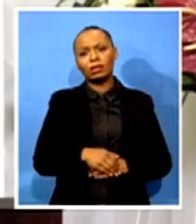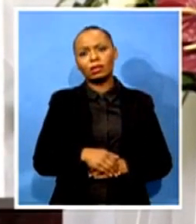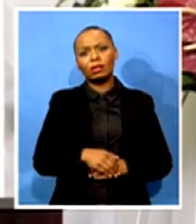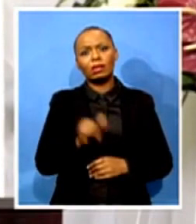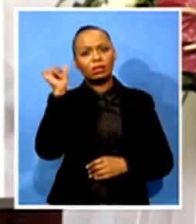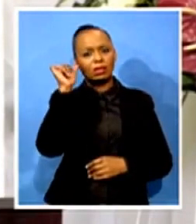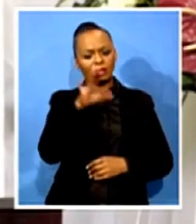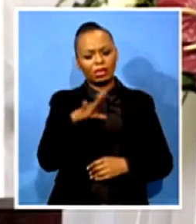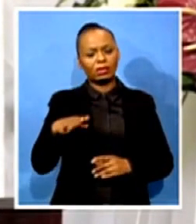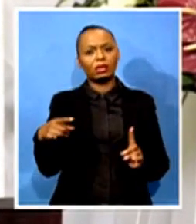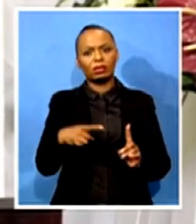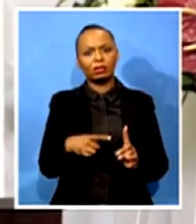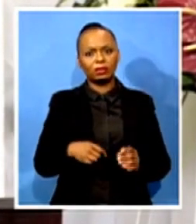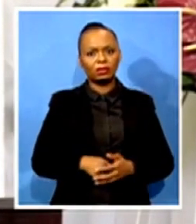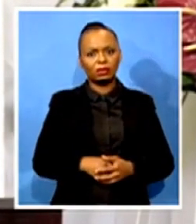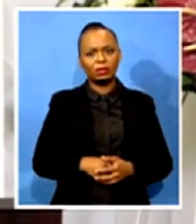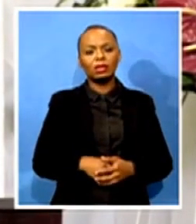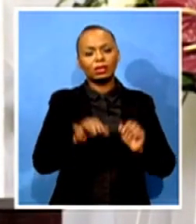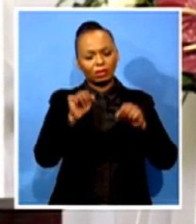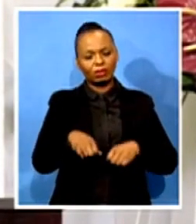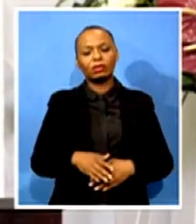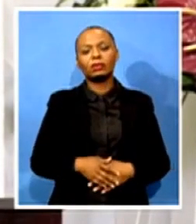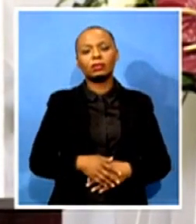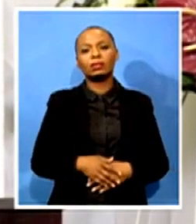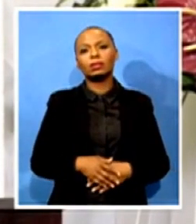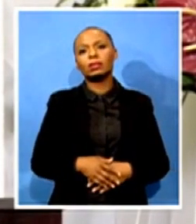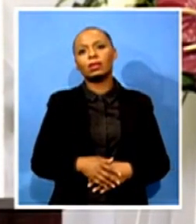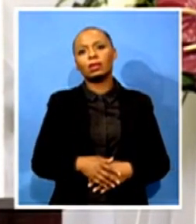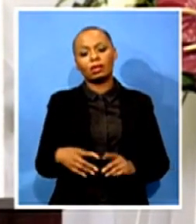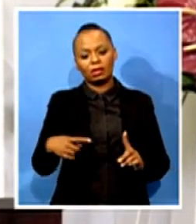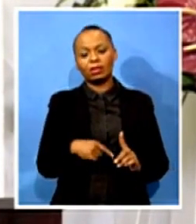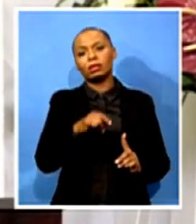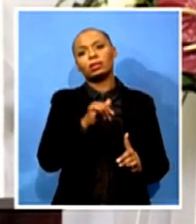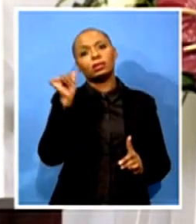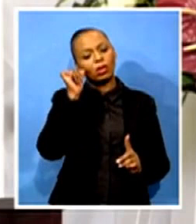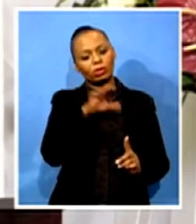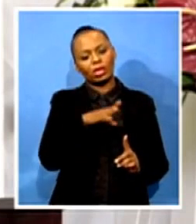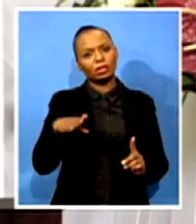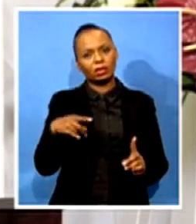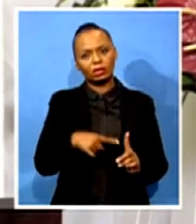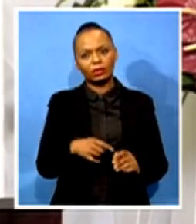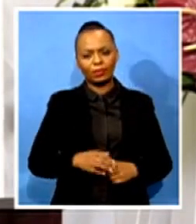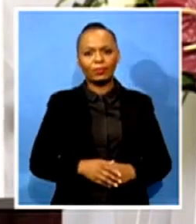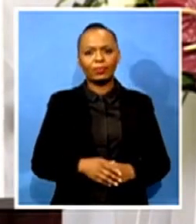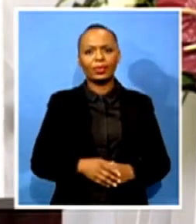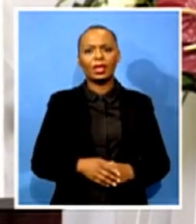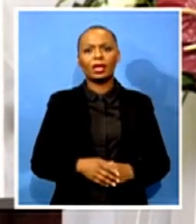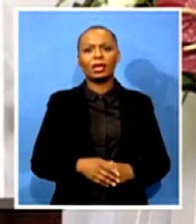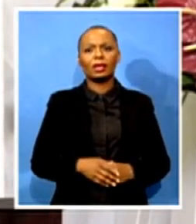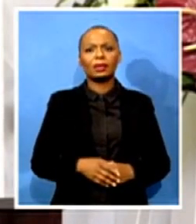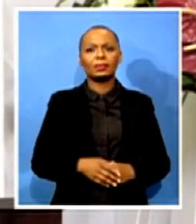Yes. So, and Mamugeti happened to have been a member of the